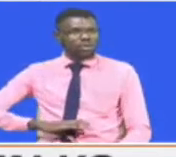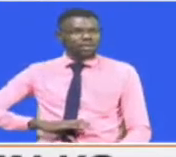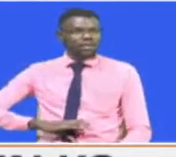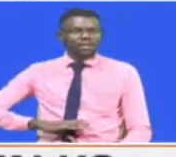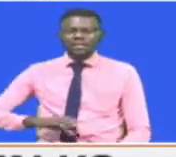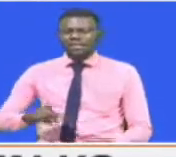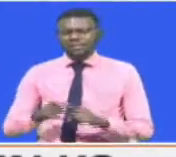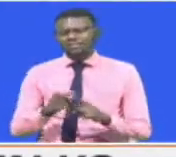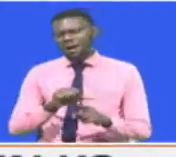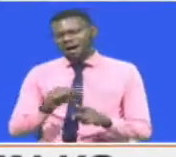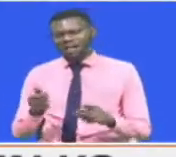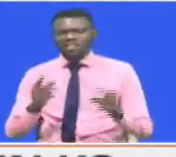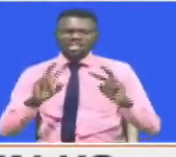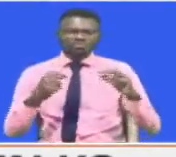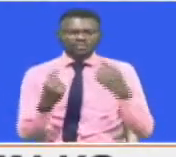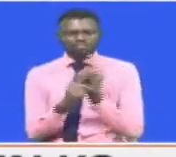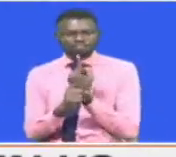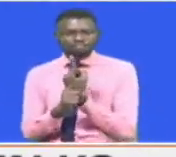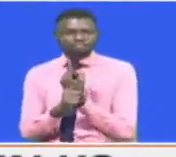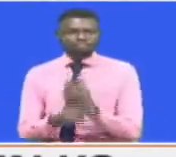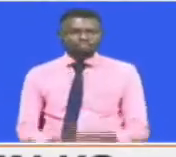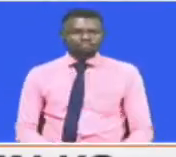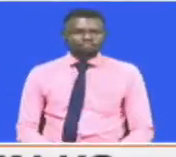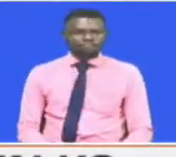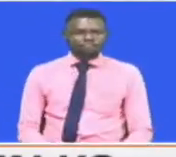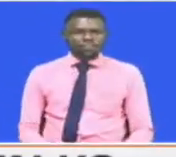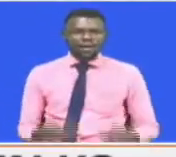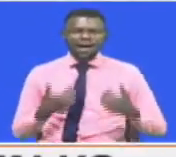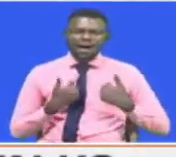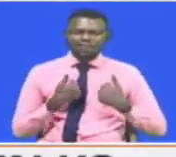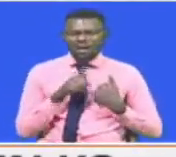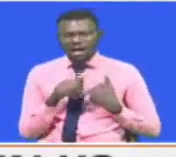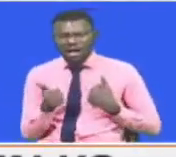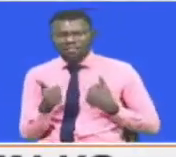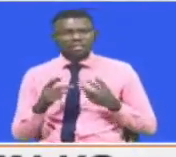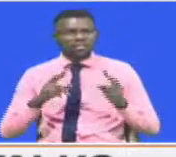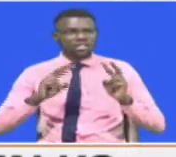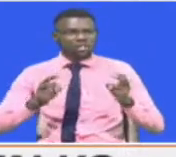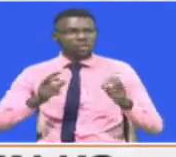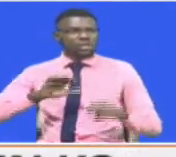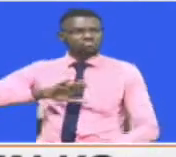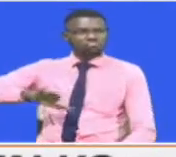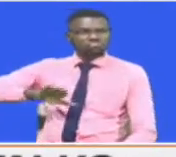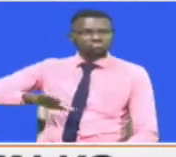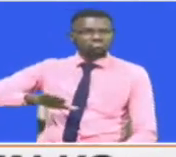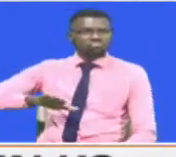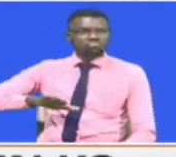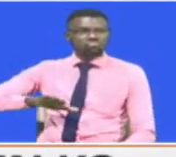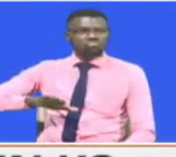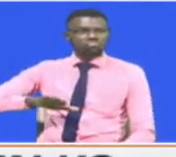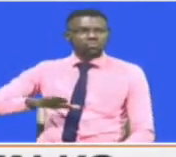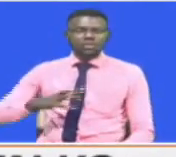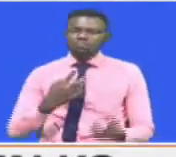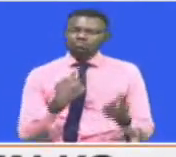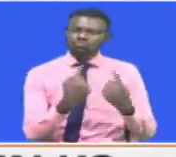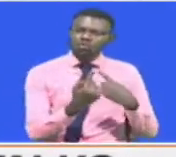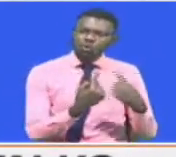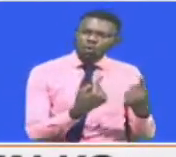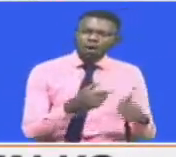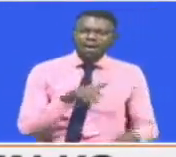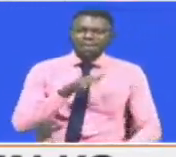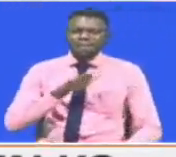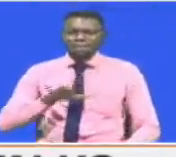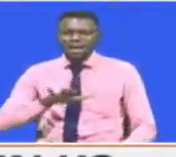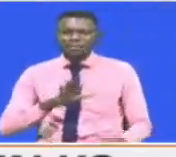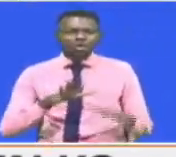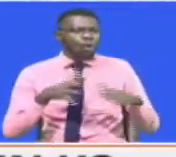related matters. However, with a nod, several sticky issues remain, among them whether or not to hold the talks in or outside